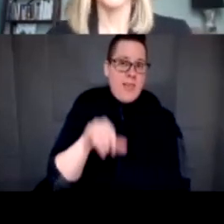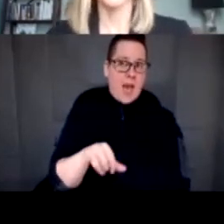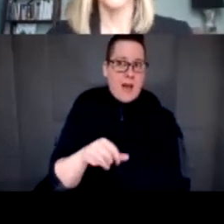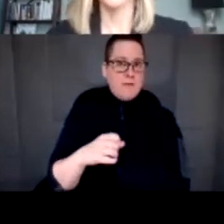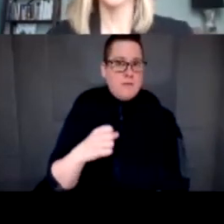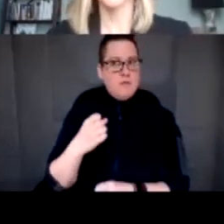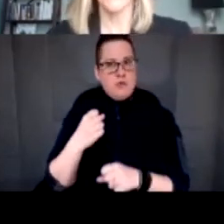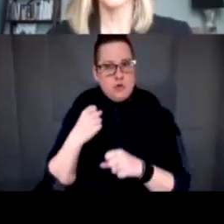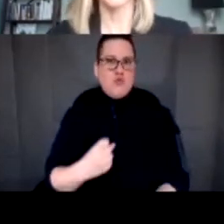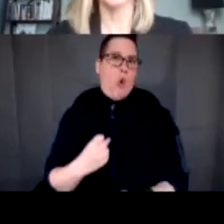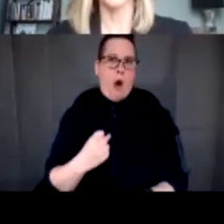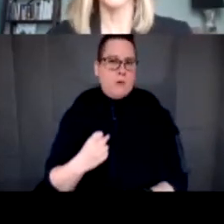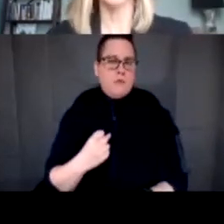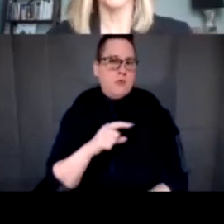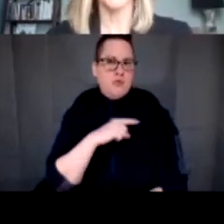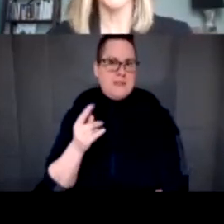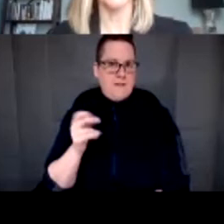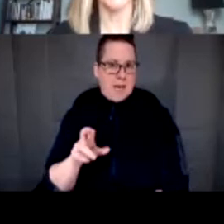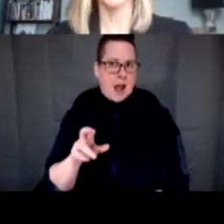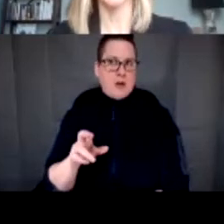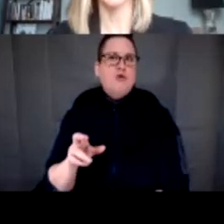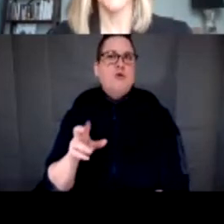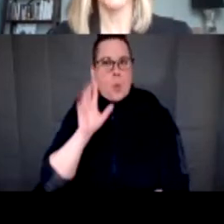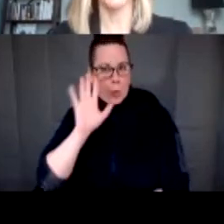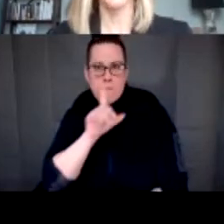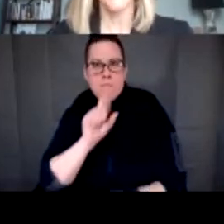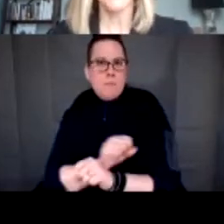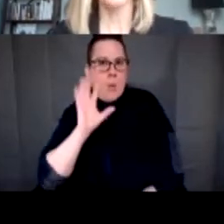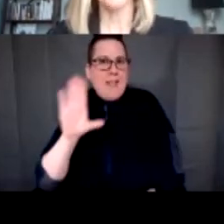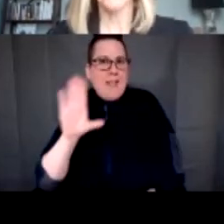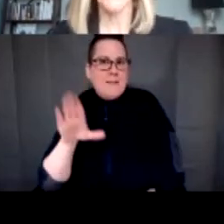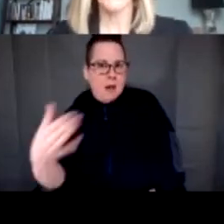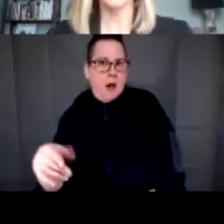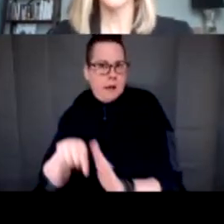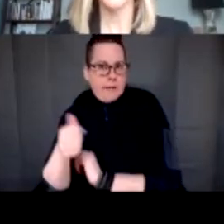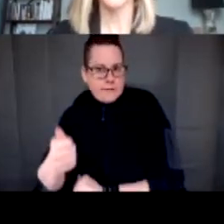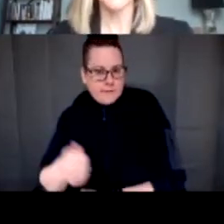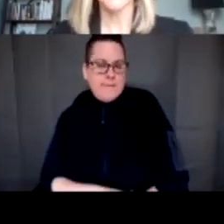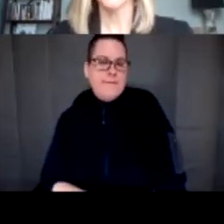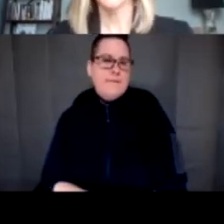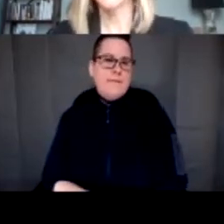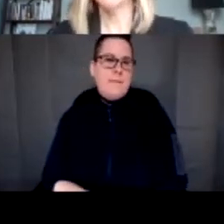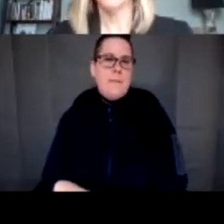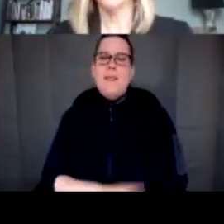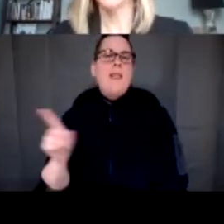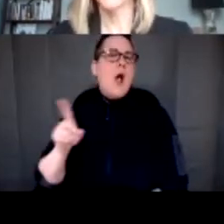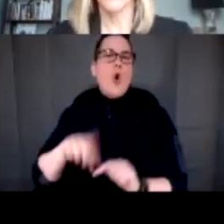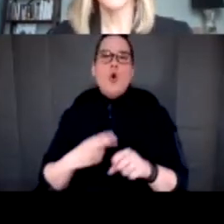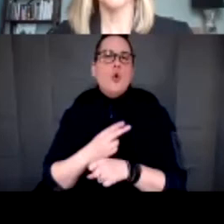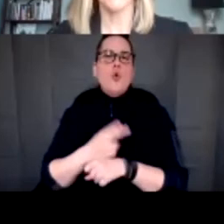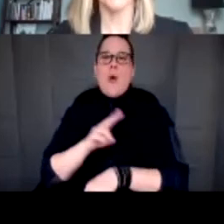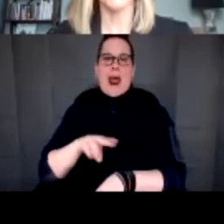strong or the strongest risk factor for subsequent death by suicide. They were unable to use a national sample